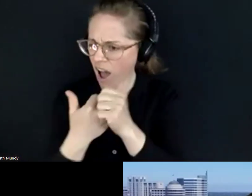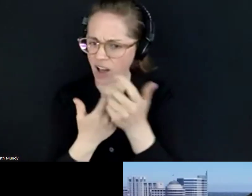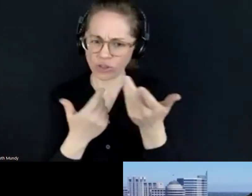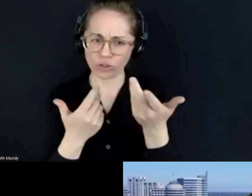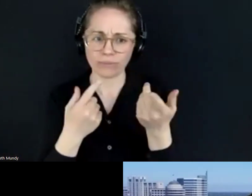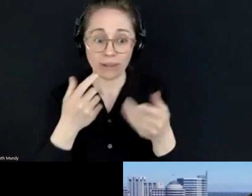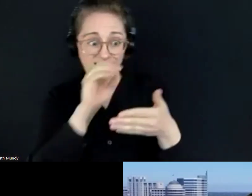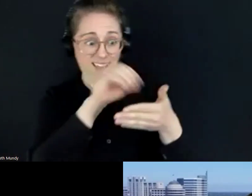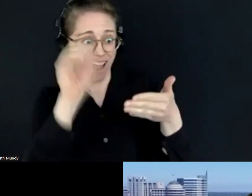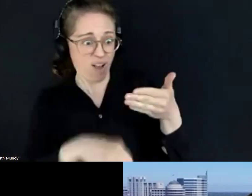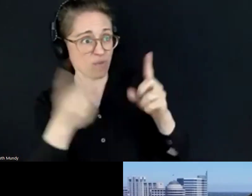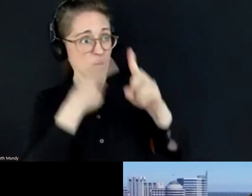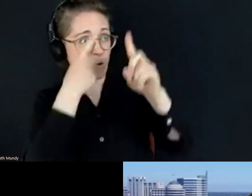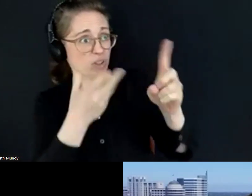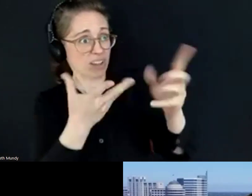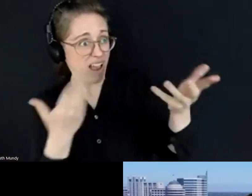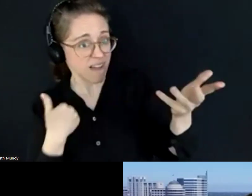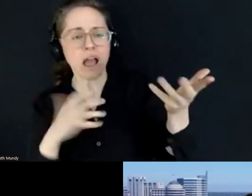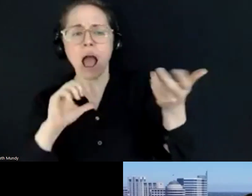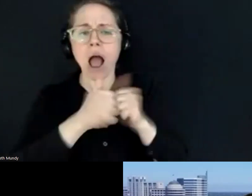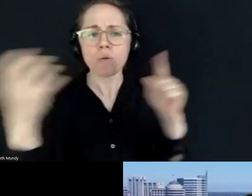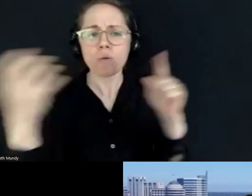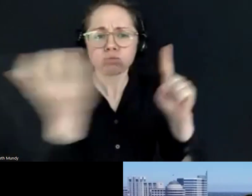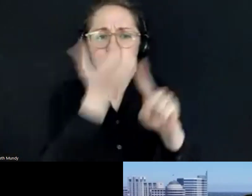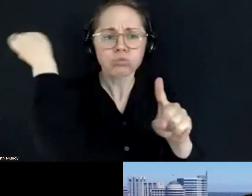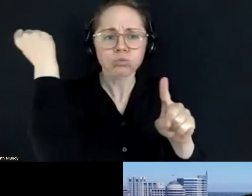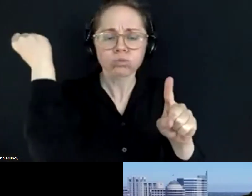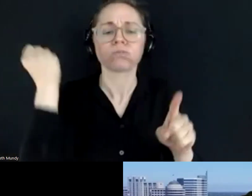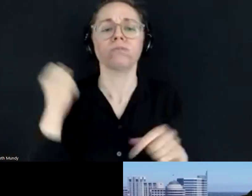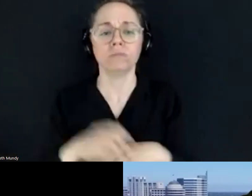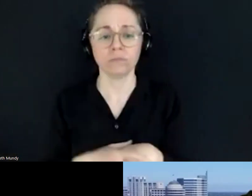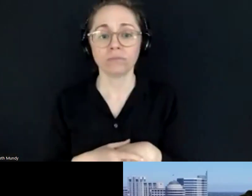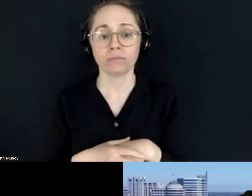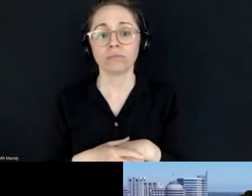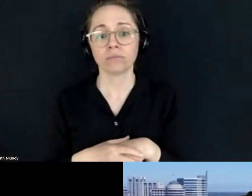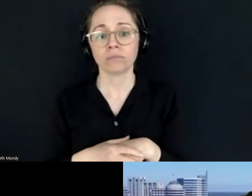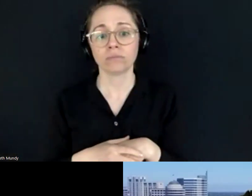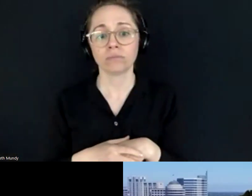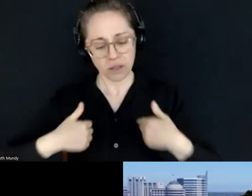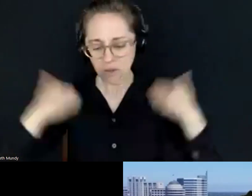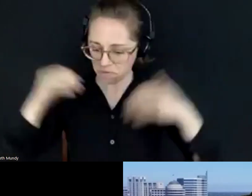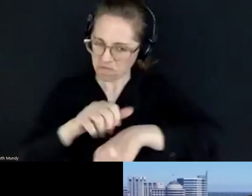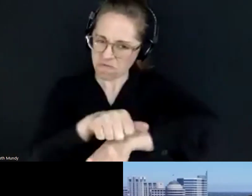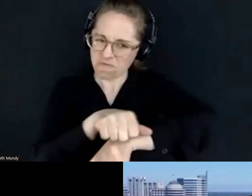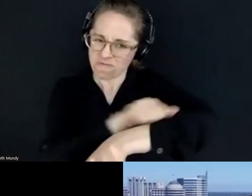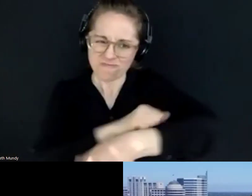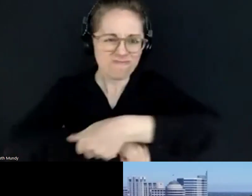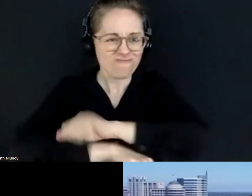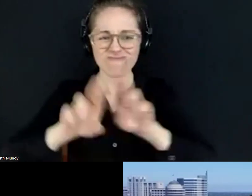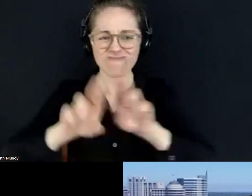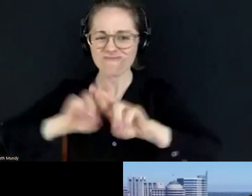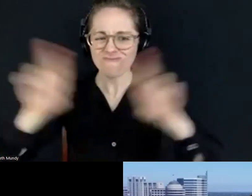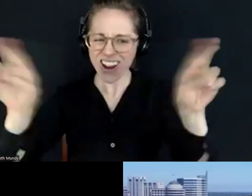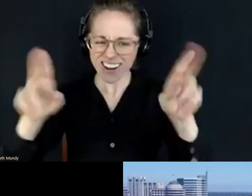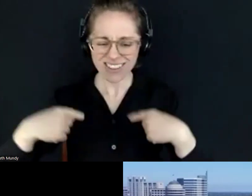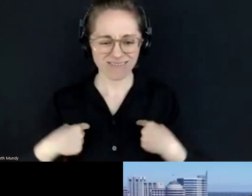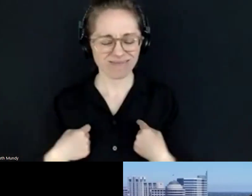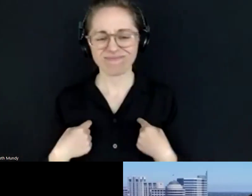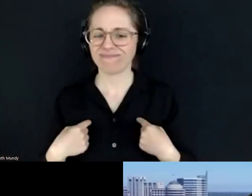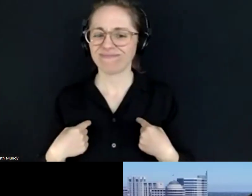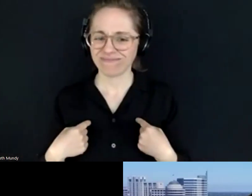outcomes that you all have identified in this plan. And so I am ready. I'm rolling my sleeves up. I am acting